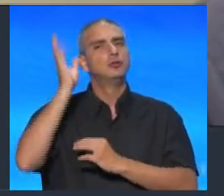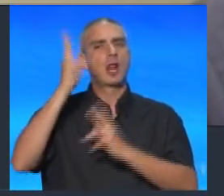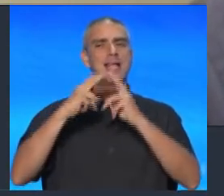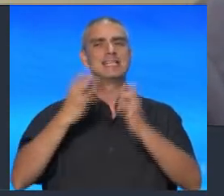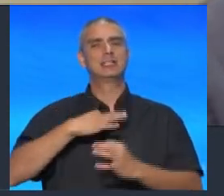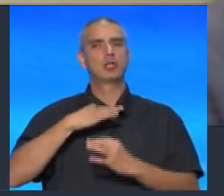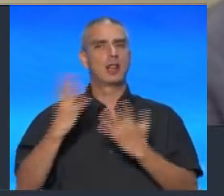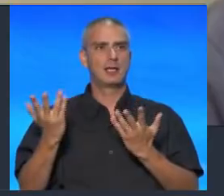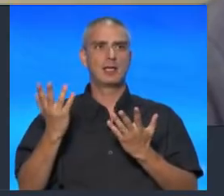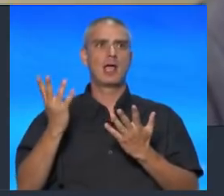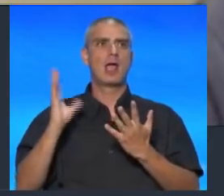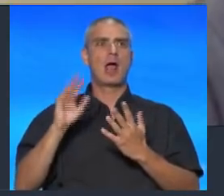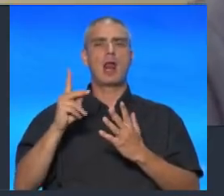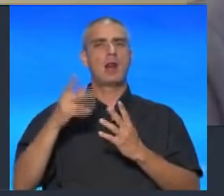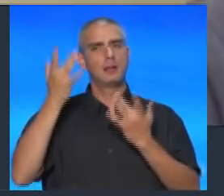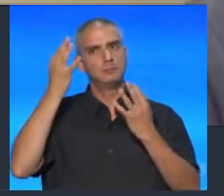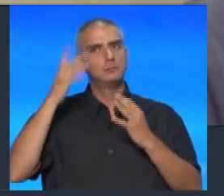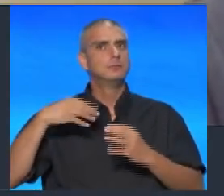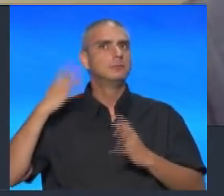for my congregation.